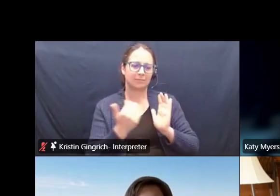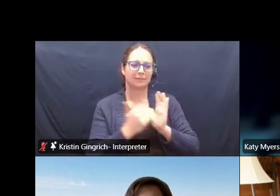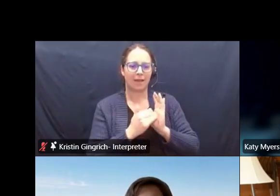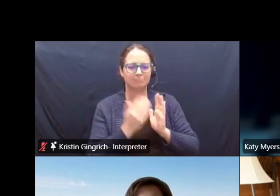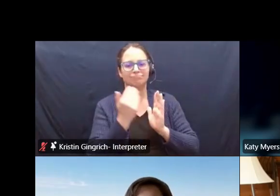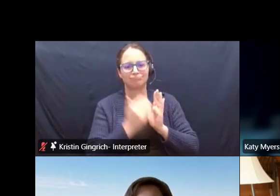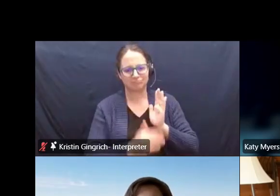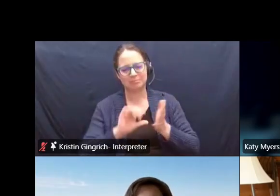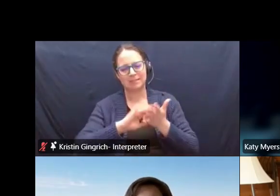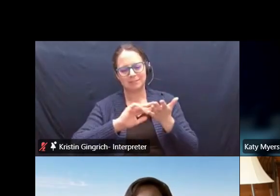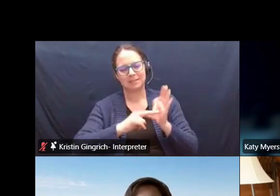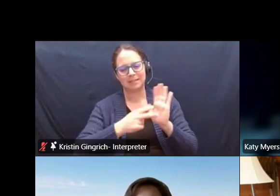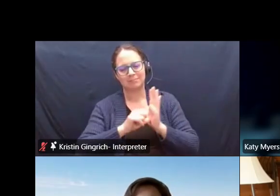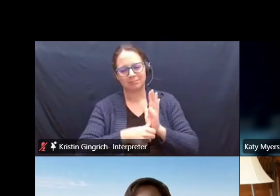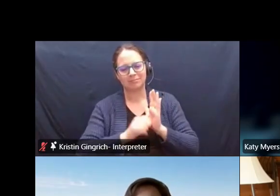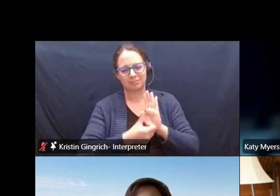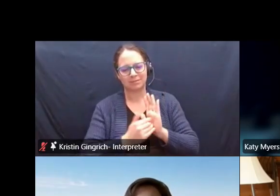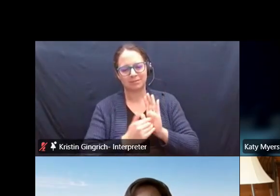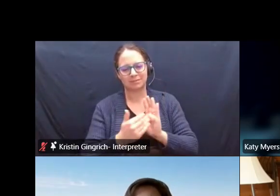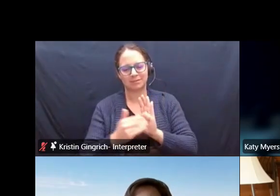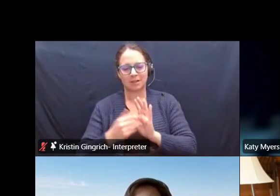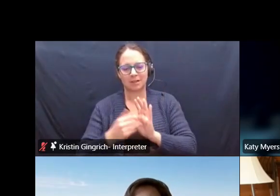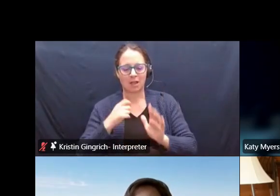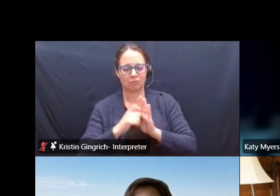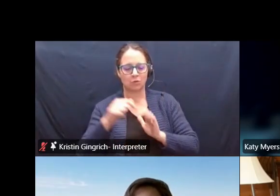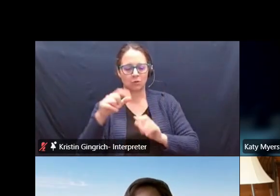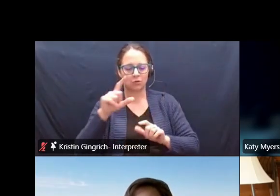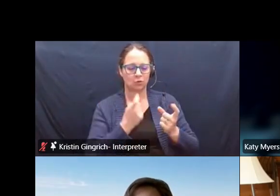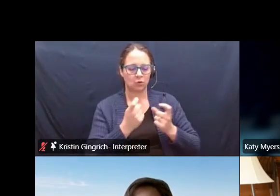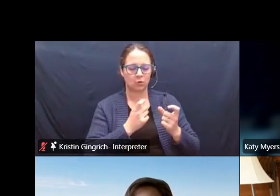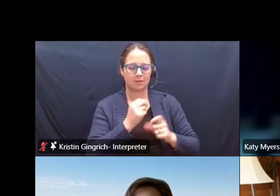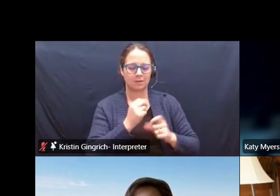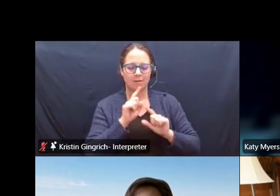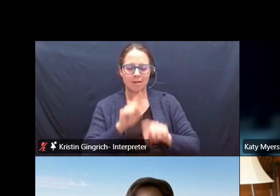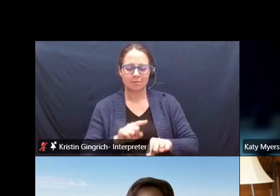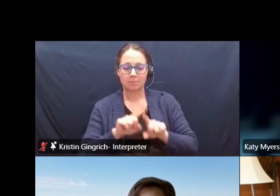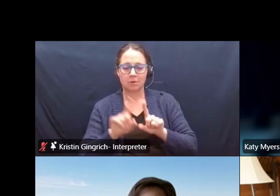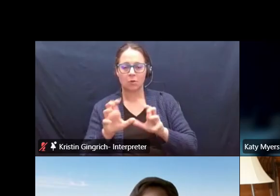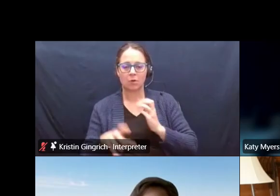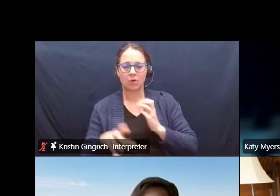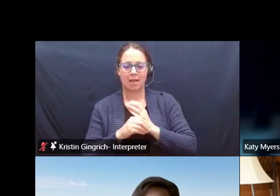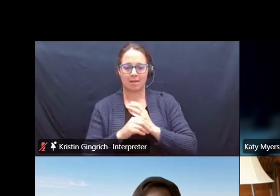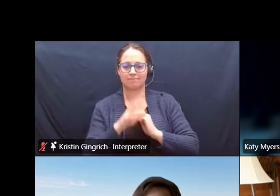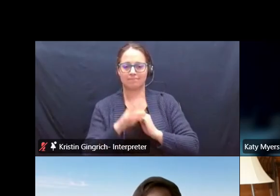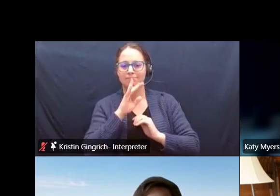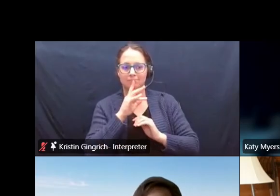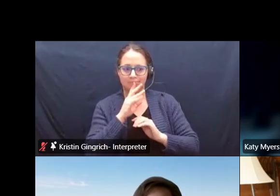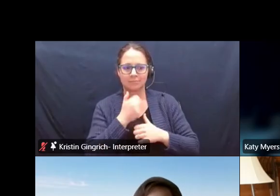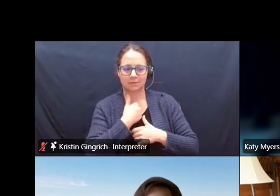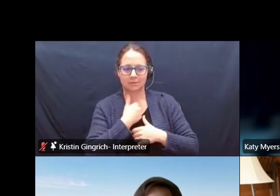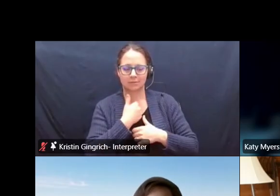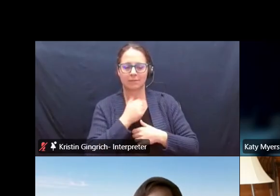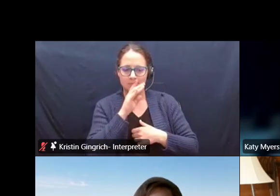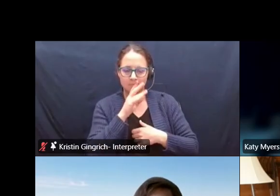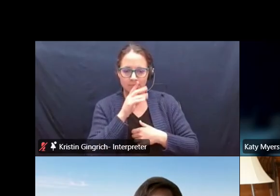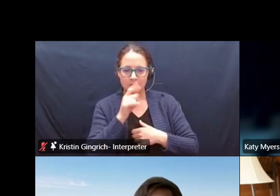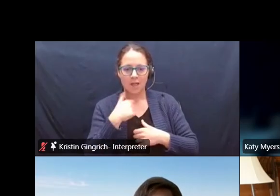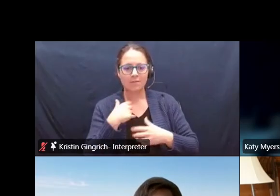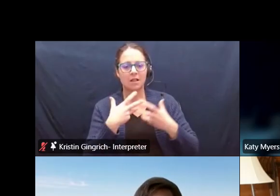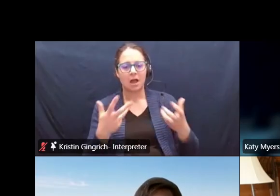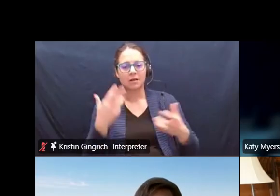I wrote in the Q&A, but I also wanted to say out loud, there's a lot of reasons